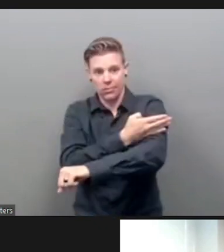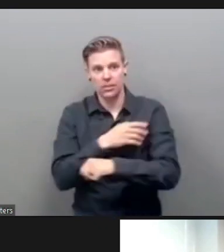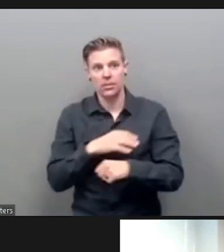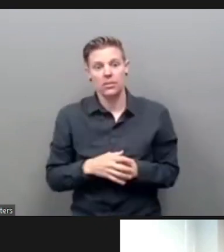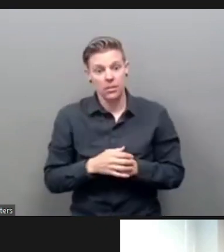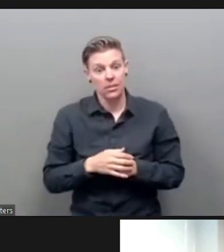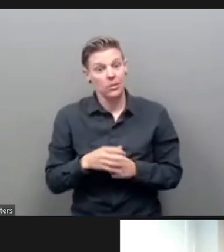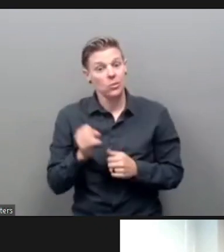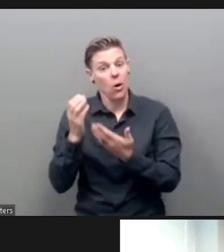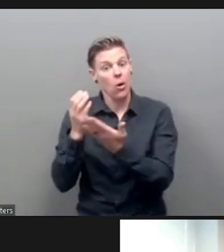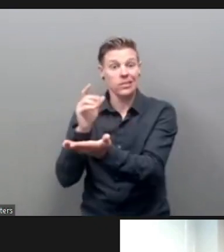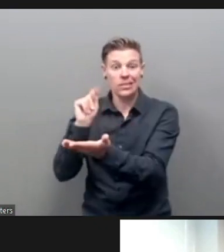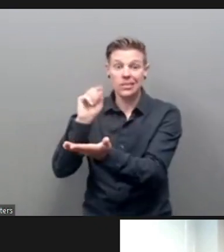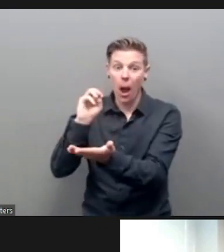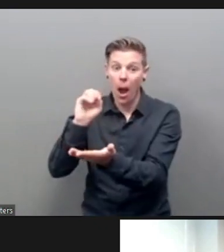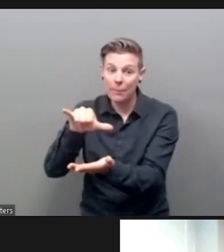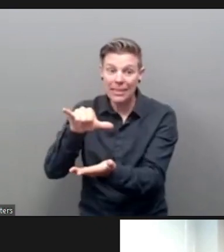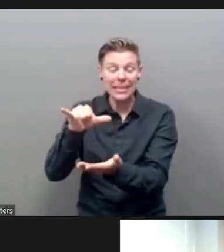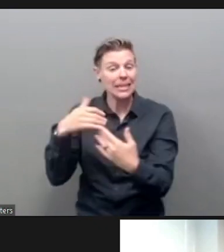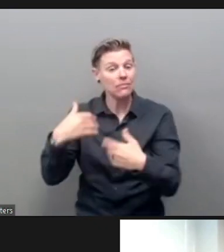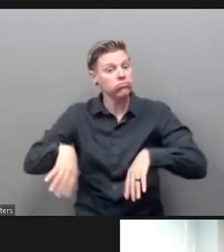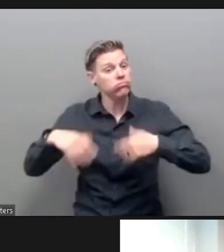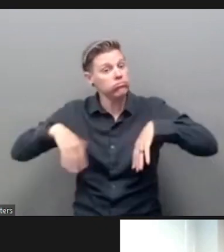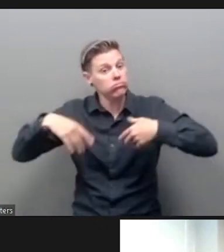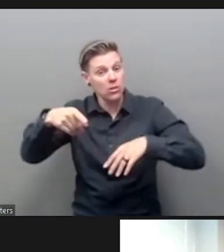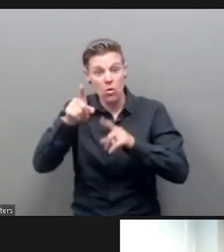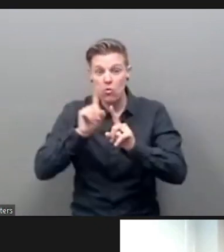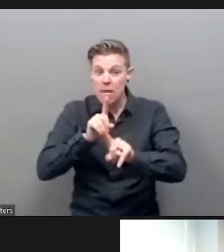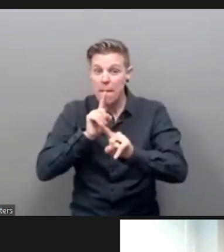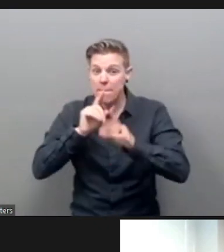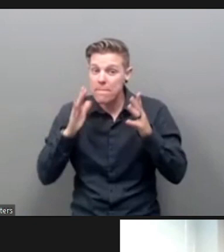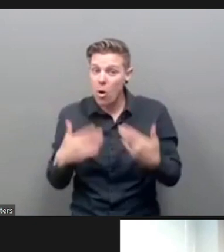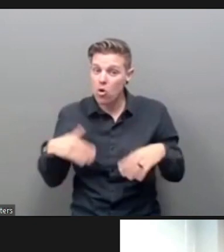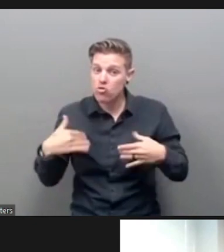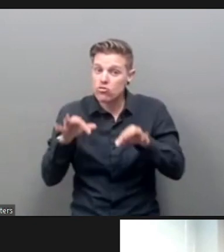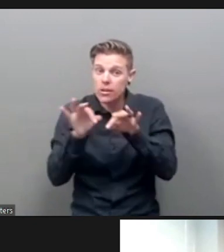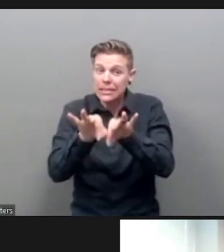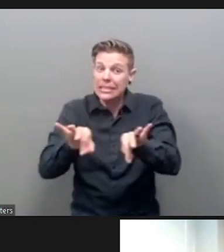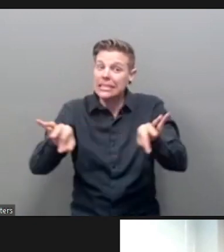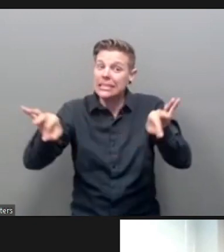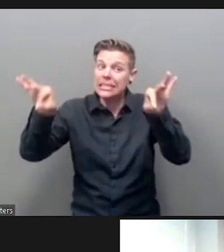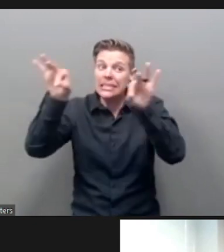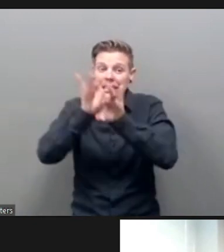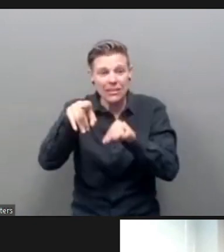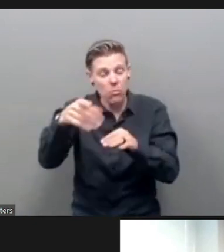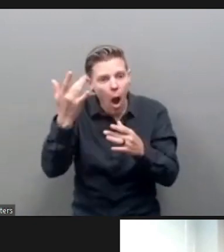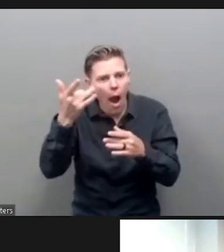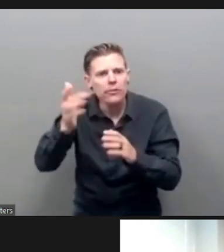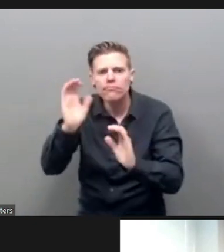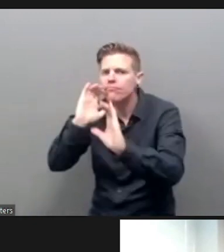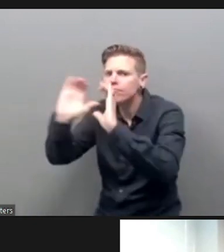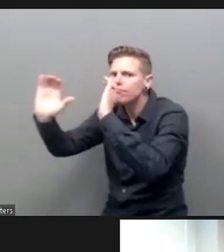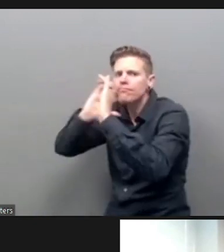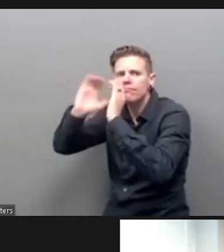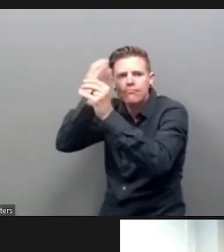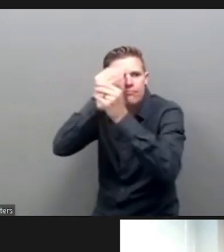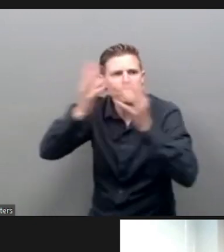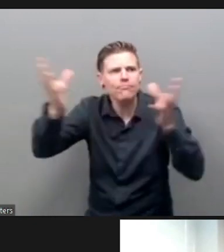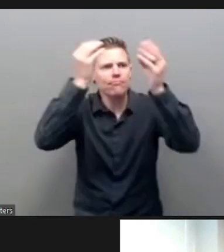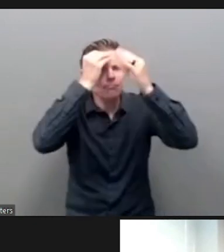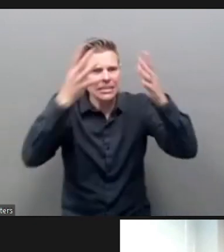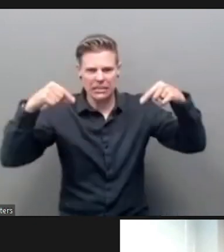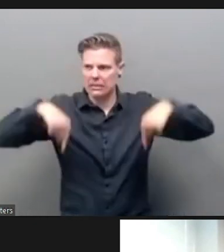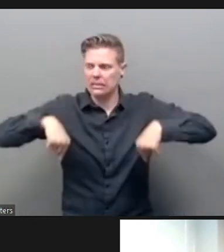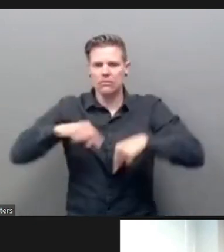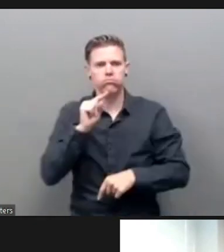partners to get the word out that, in this hour of crisis, that there's still something that